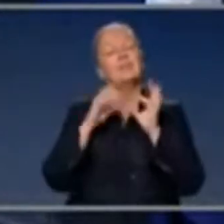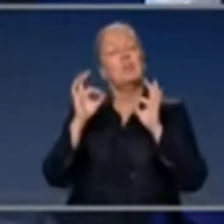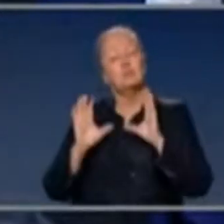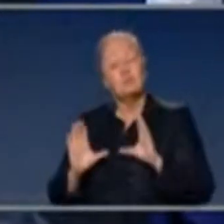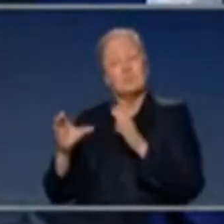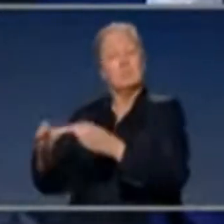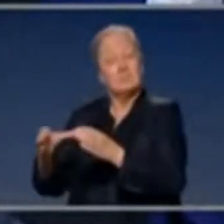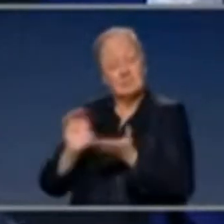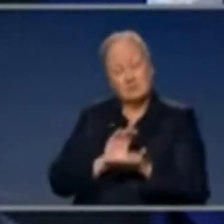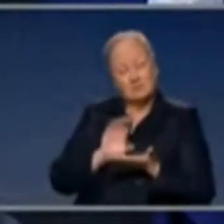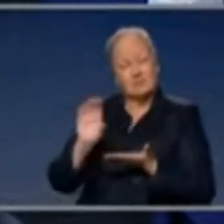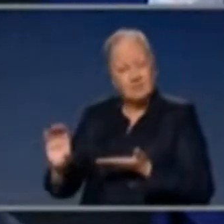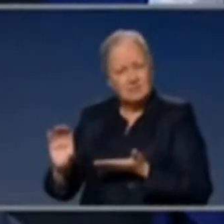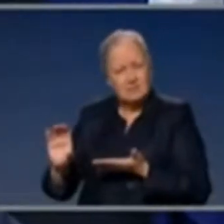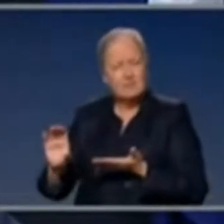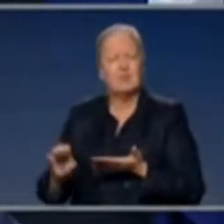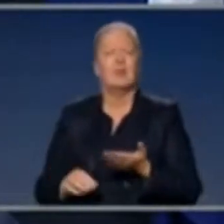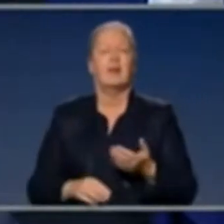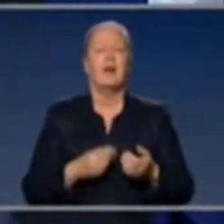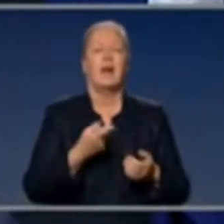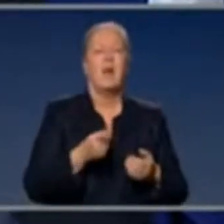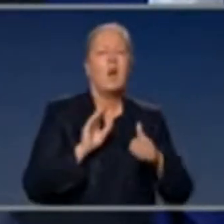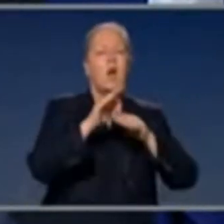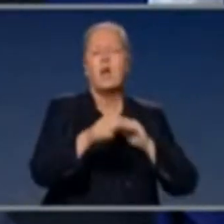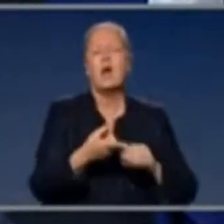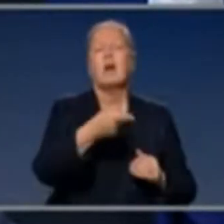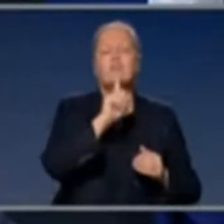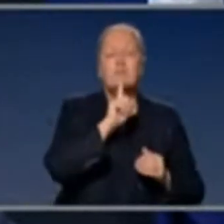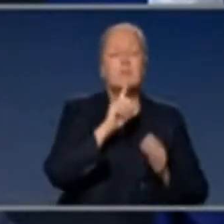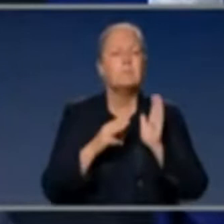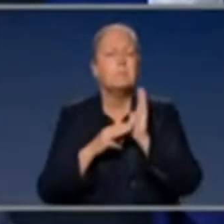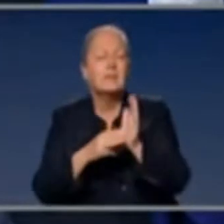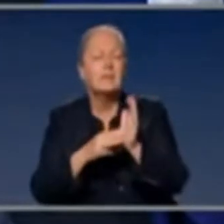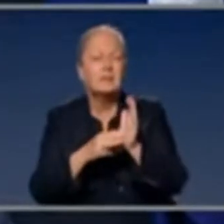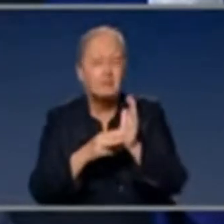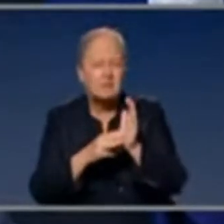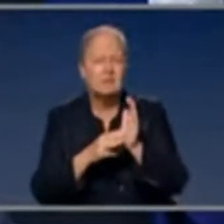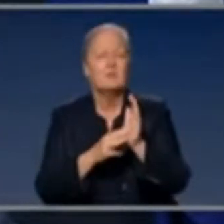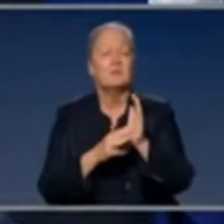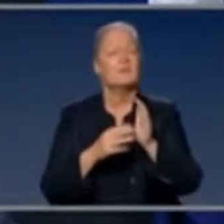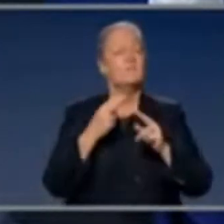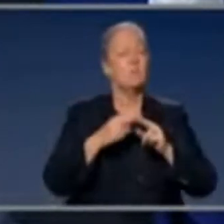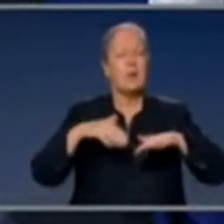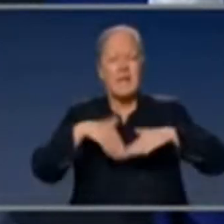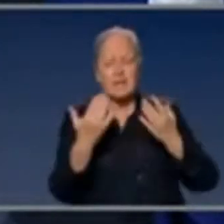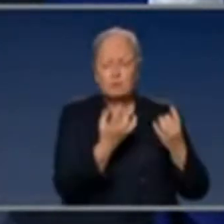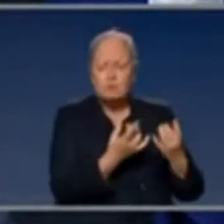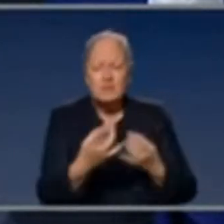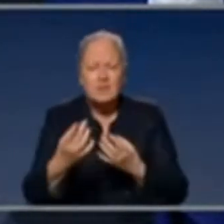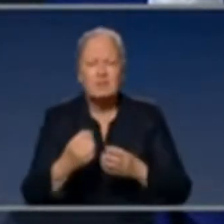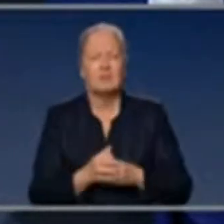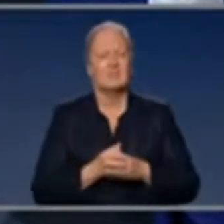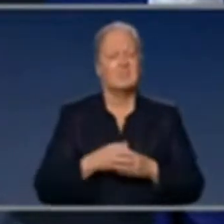an additional $103.4 million in the already announced aged care COVID-19 preparedness measures. That includes